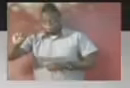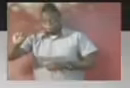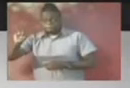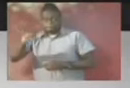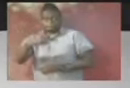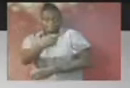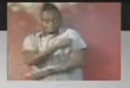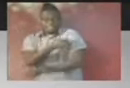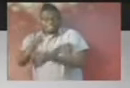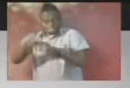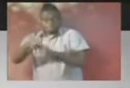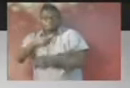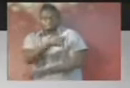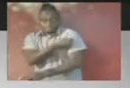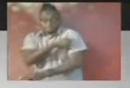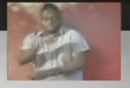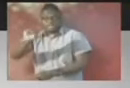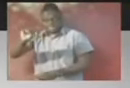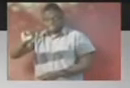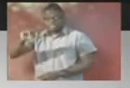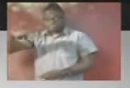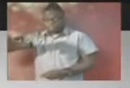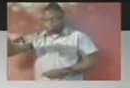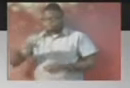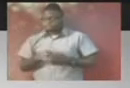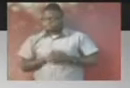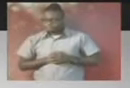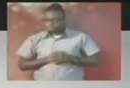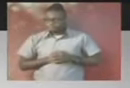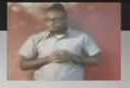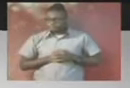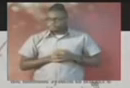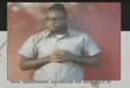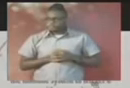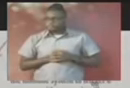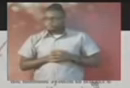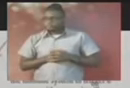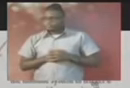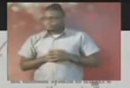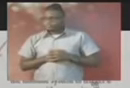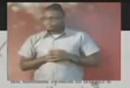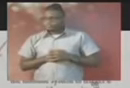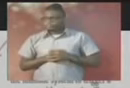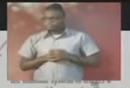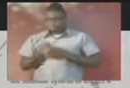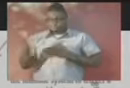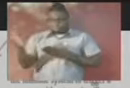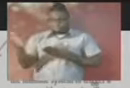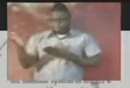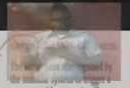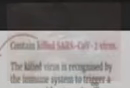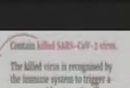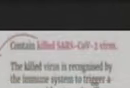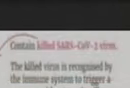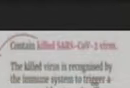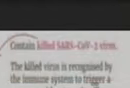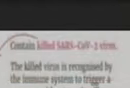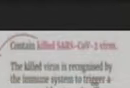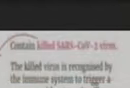my first slide, please? Thank you. Can we move on to the second? Thank you. The Sinopharm vaccine is